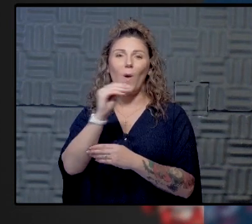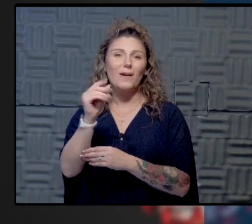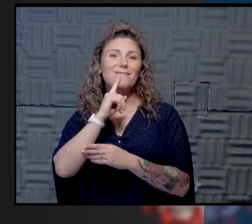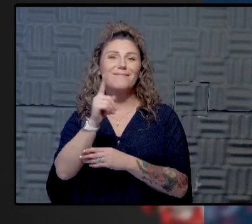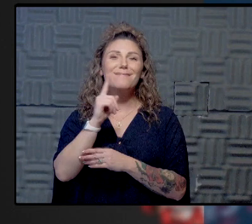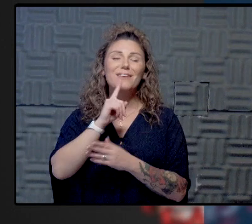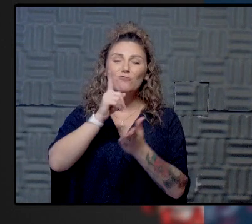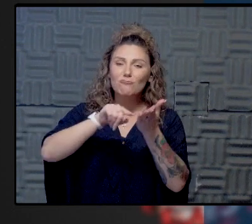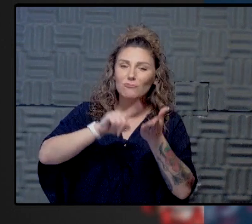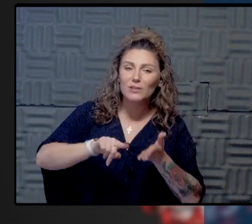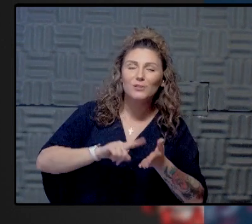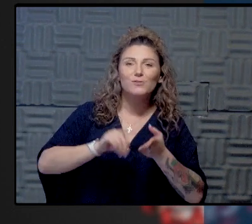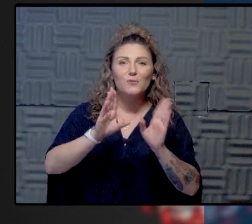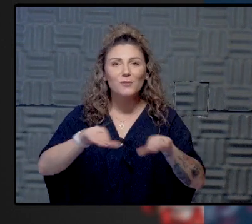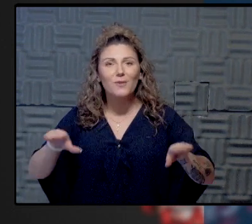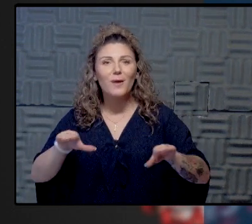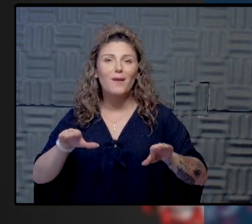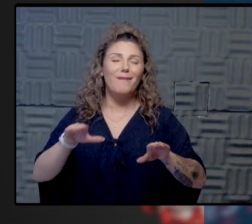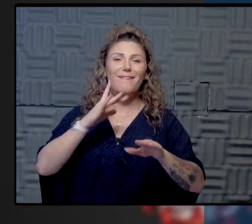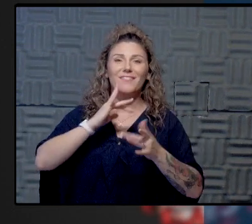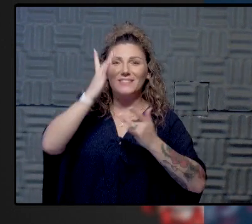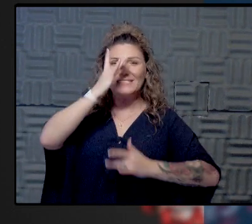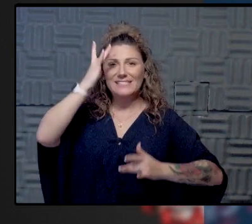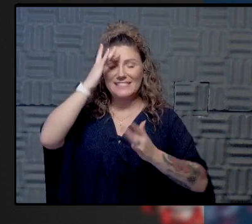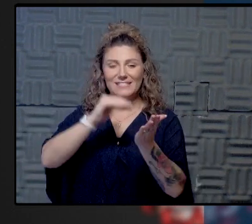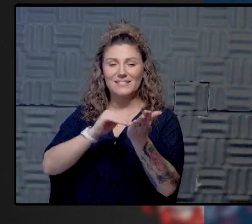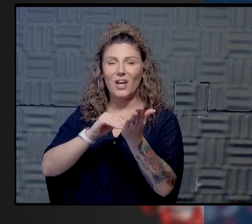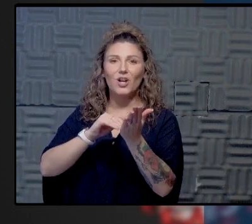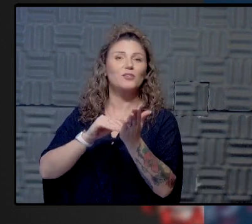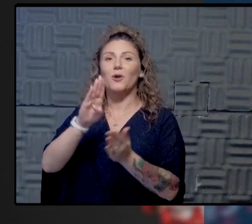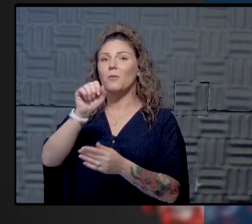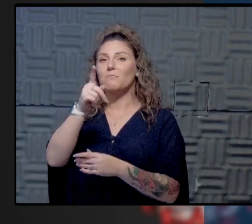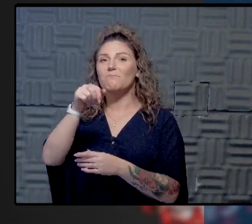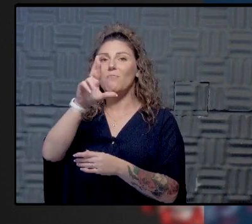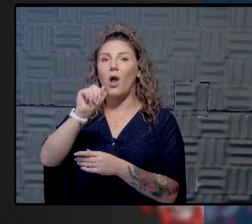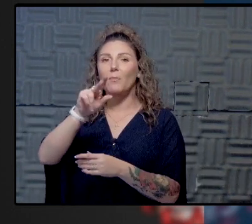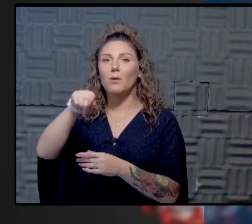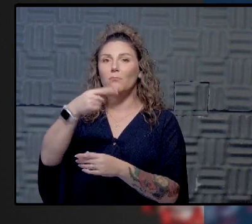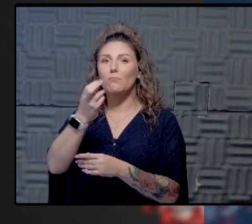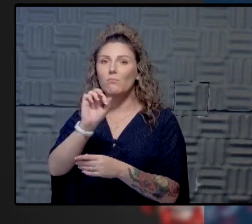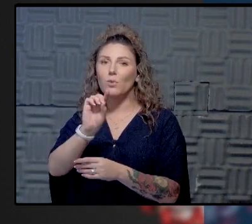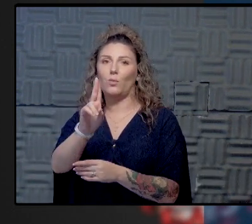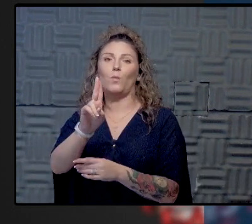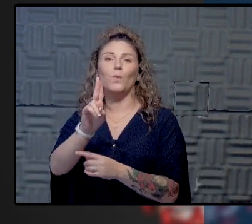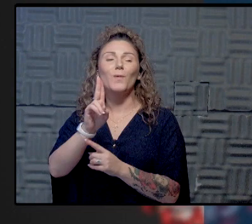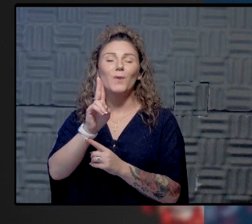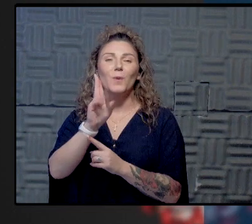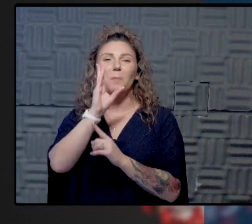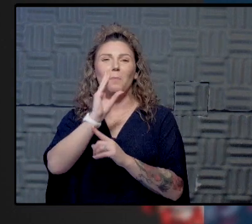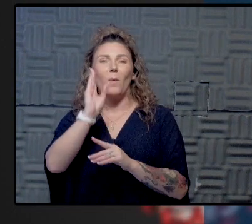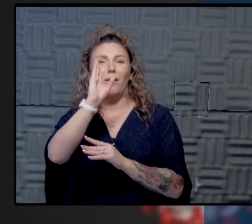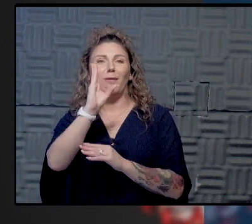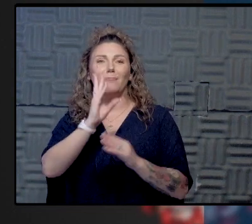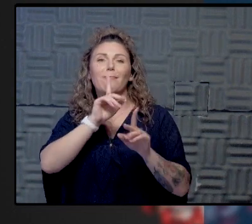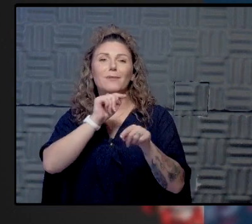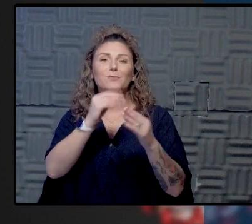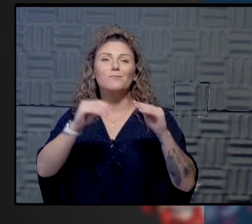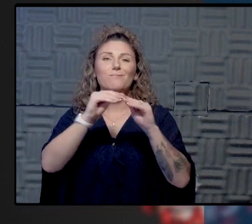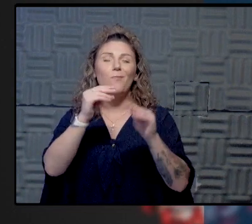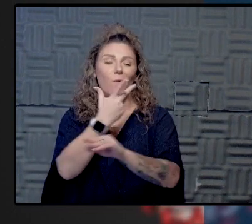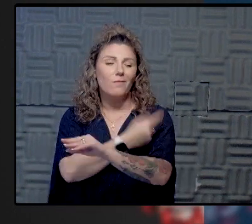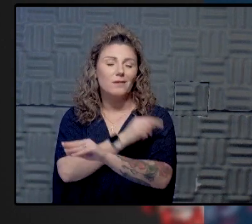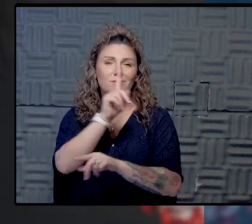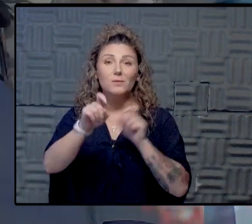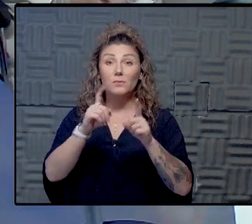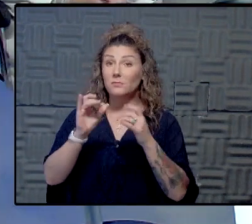Diseases at Children's Mercy, Dr. Barbara Pahoud, who will be with us and will be answering more vaccine questions. Please join us.